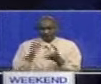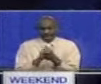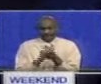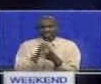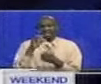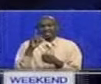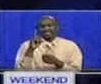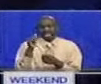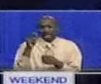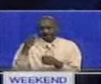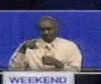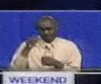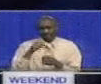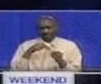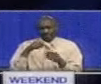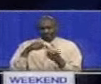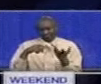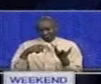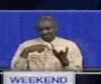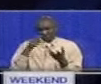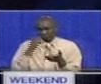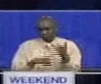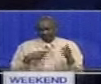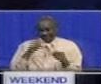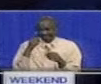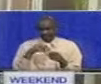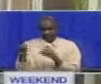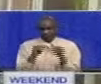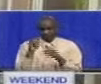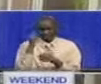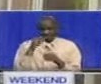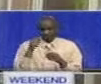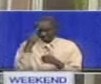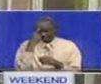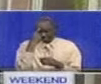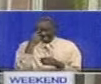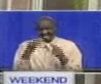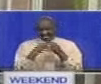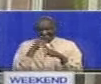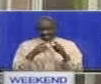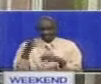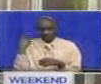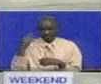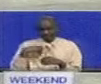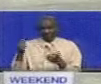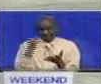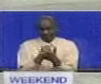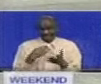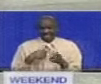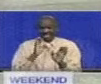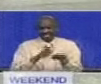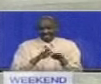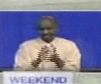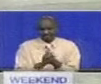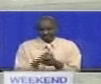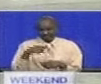in Nairobi's Parklands area. Dimple says when he first moved to Kenya from India just 8 years ago, he was employed as a tailor. Now, he